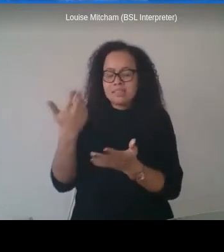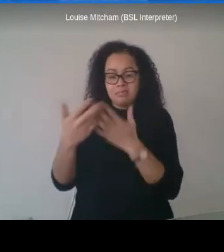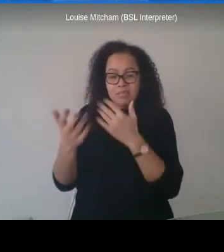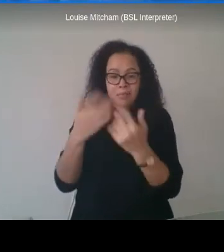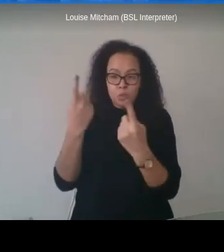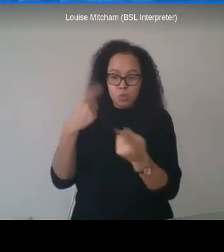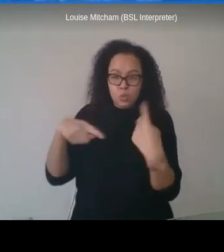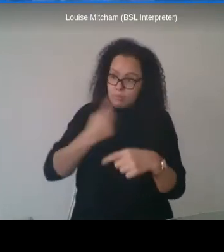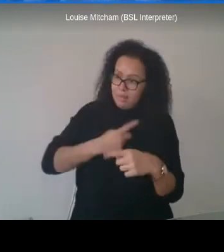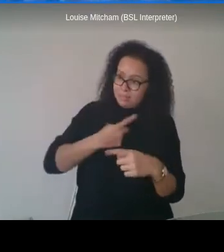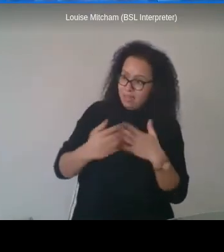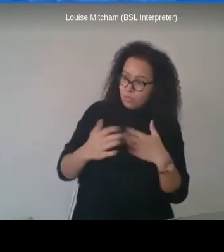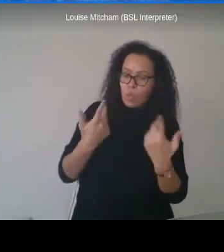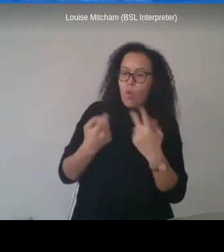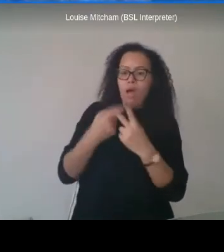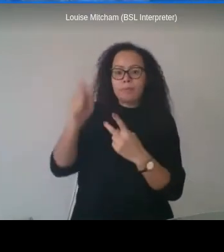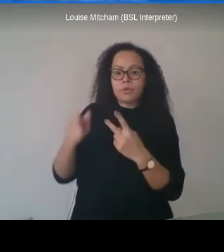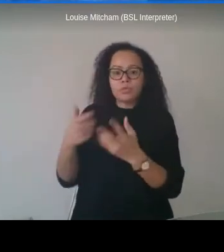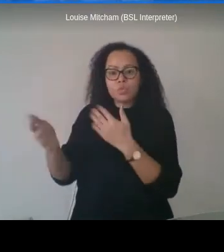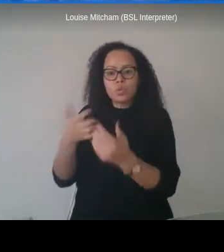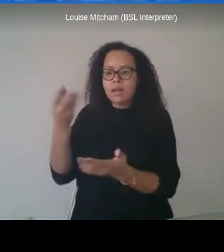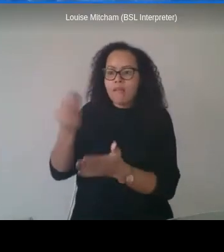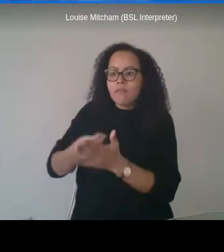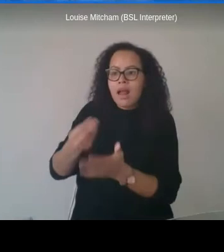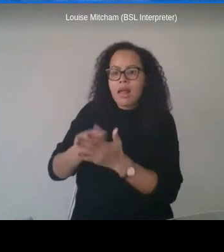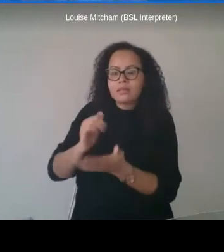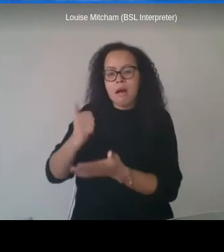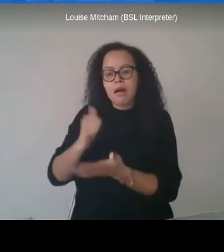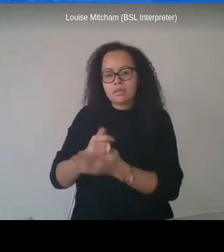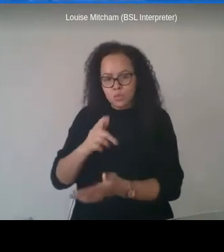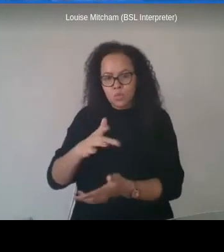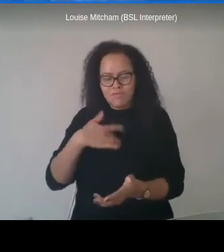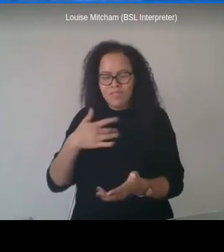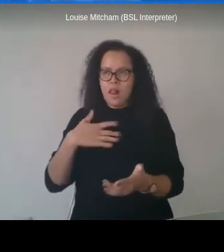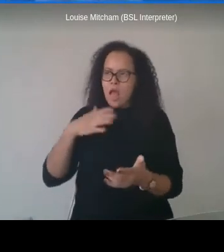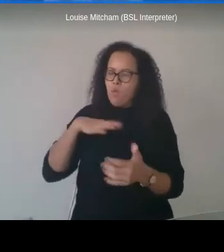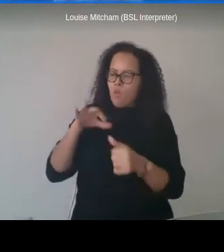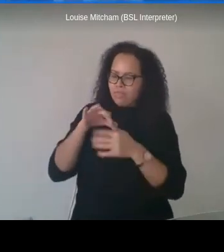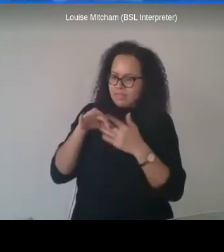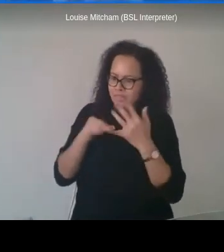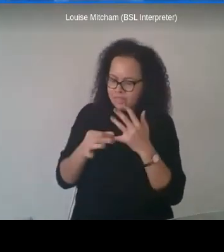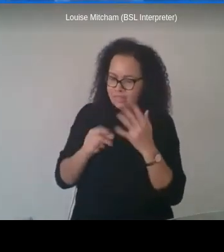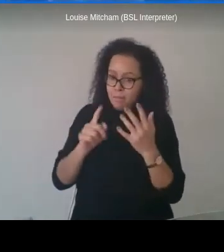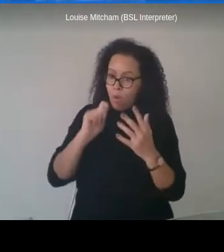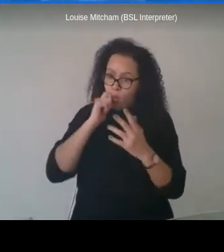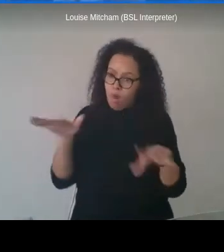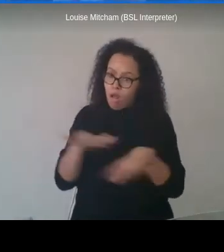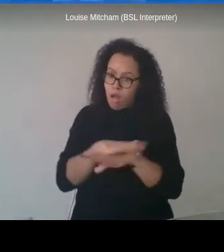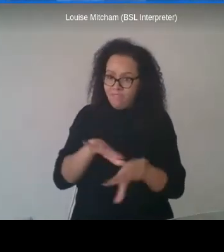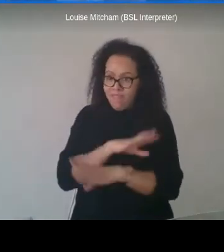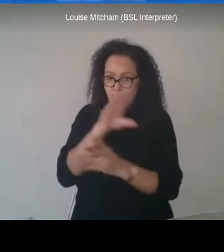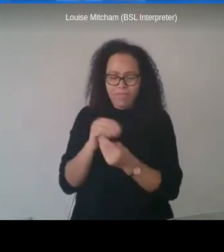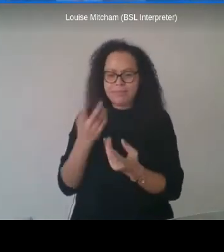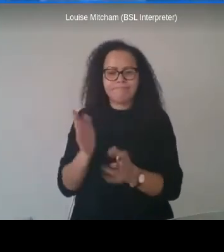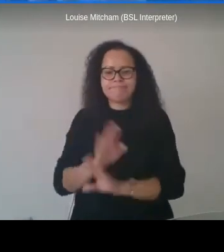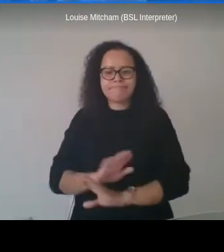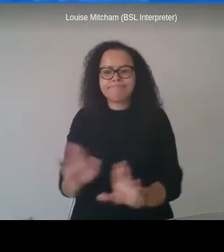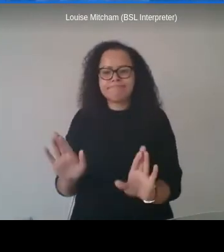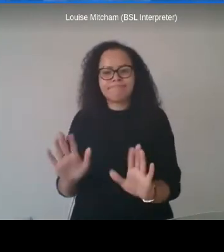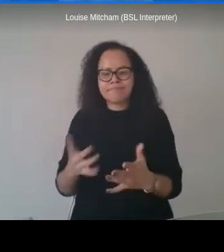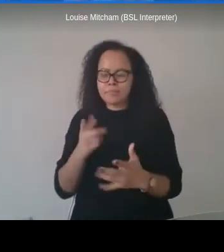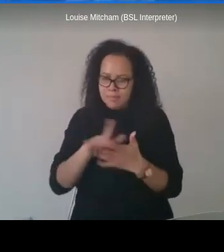be yourself, you may want things for this technology to do, and it won't encompass everything. So be clear on what your